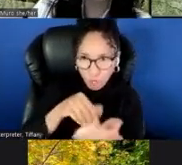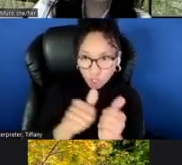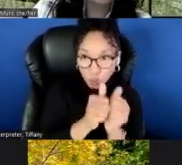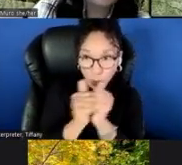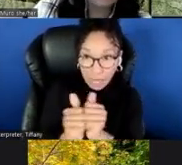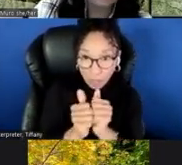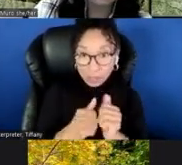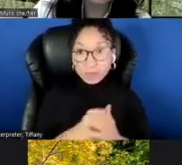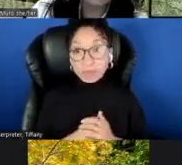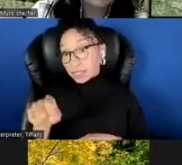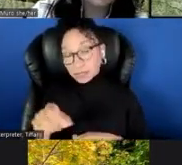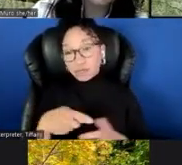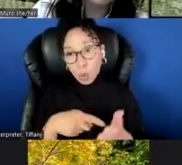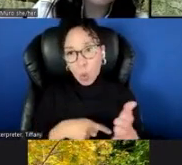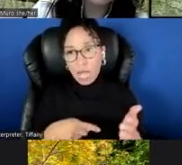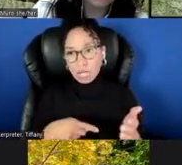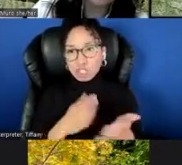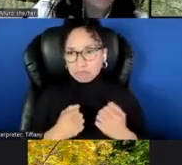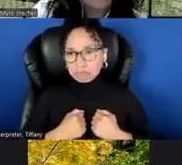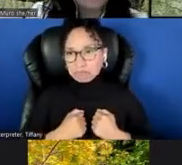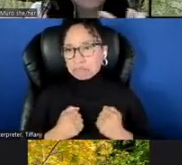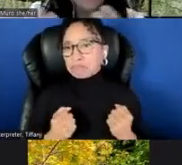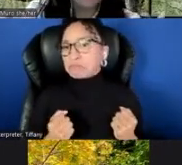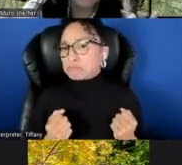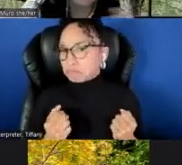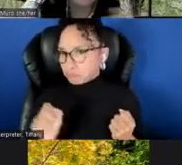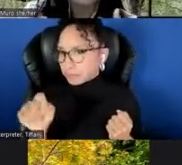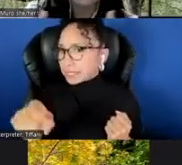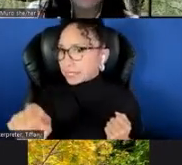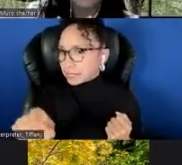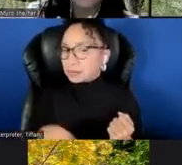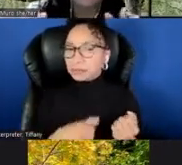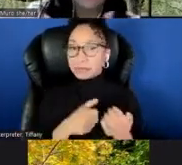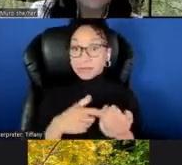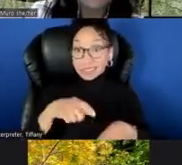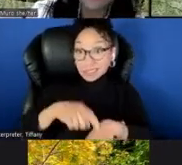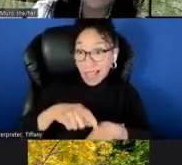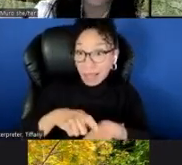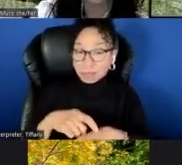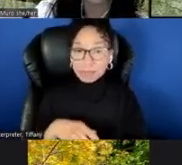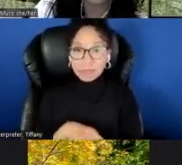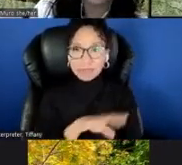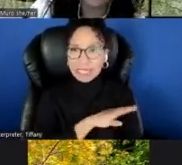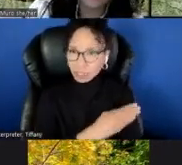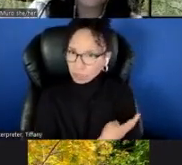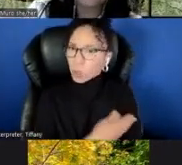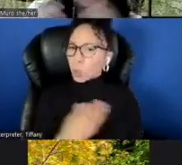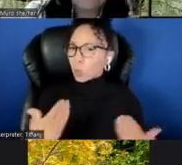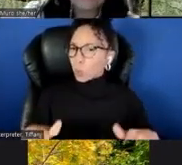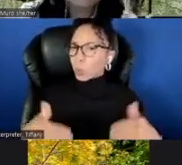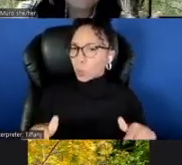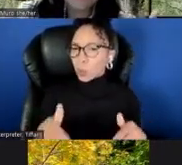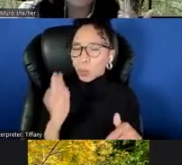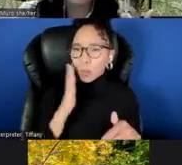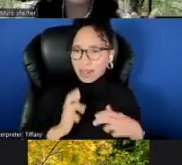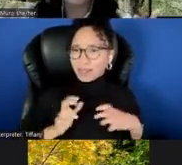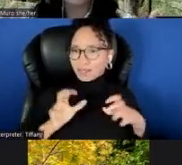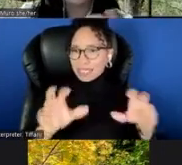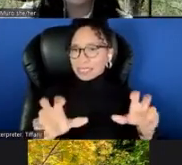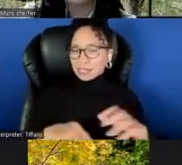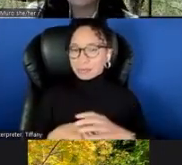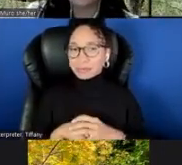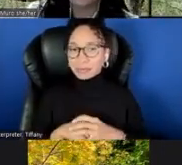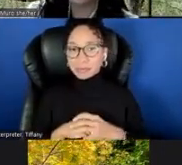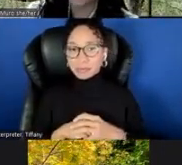require some vulnerability and some time and some energy for us to be in relation with each other. And what I mean by that is